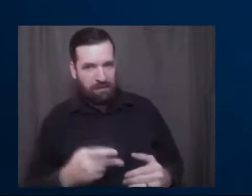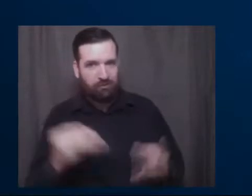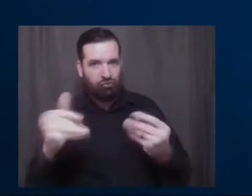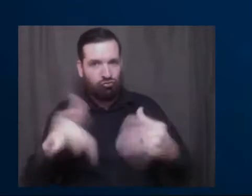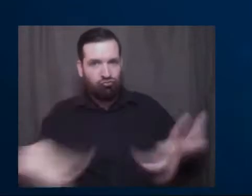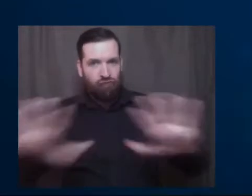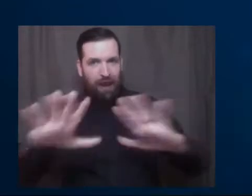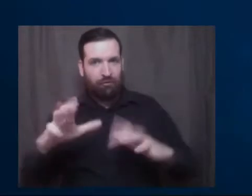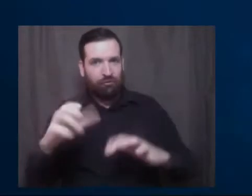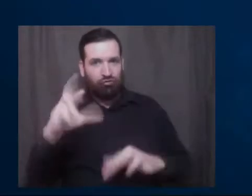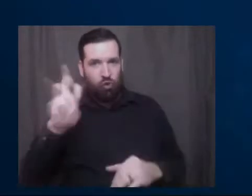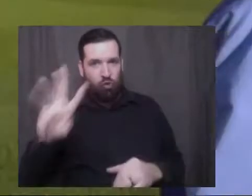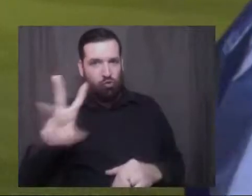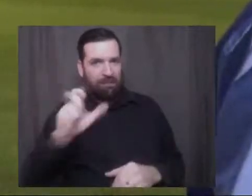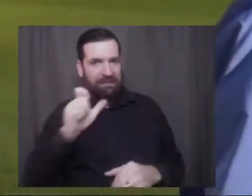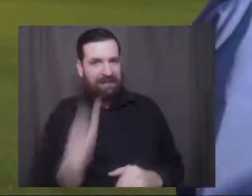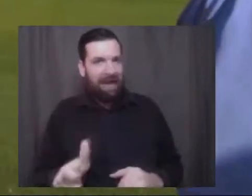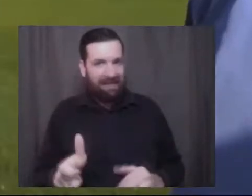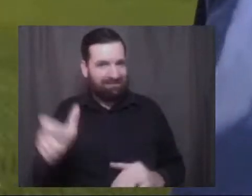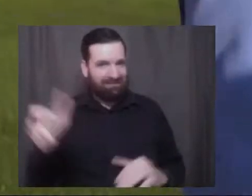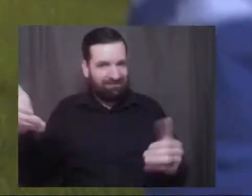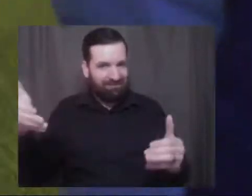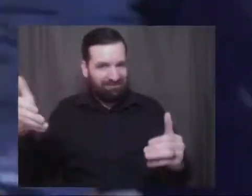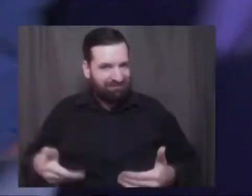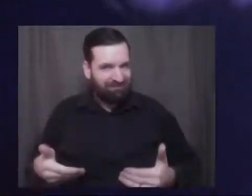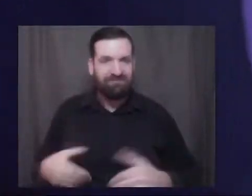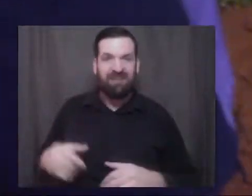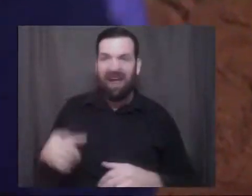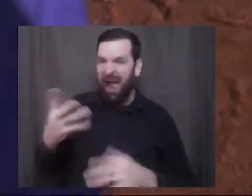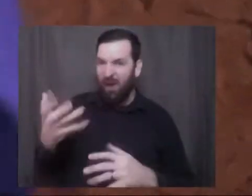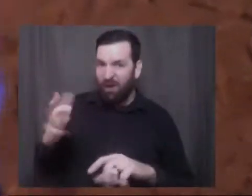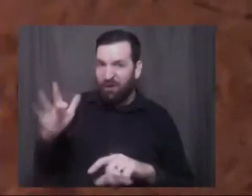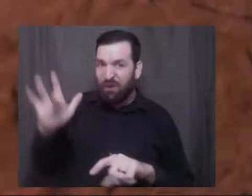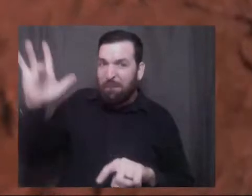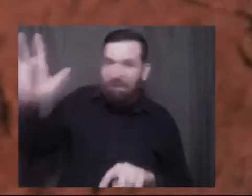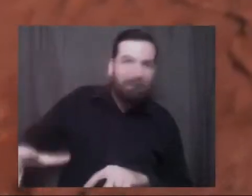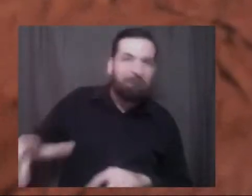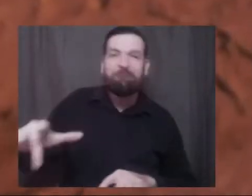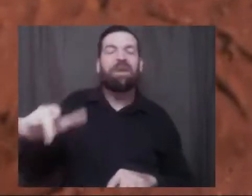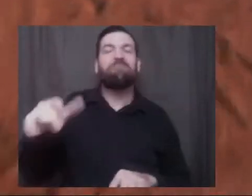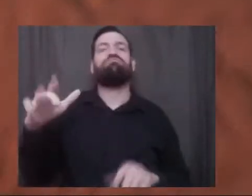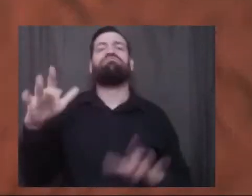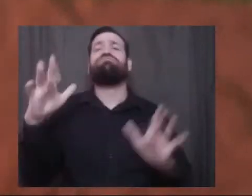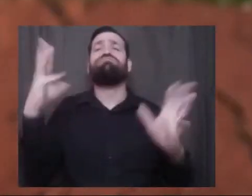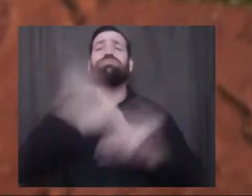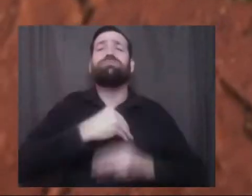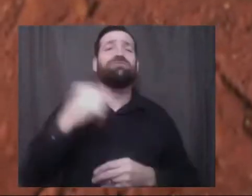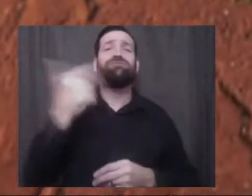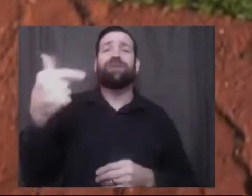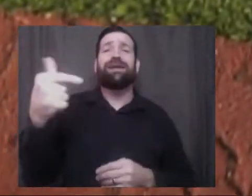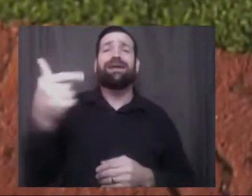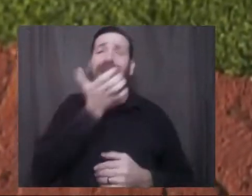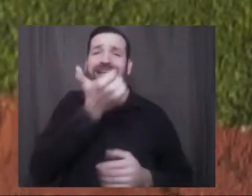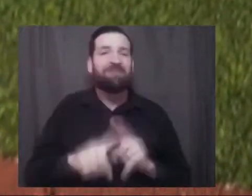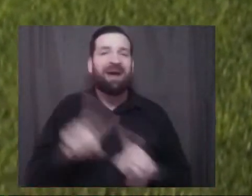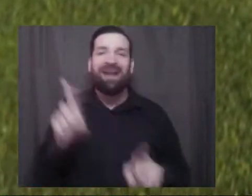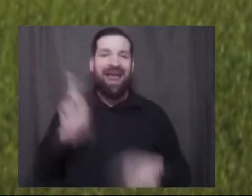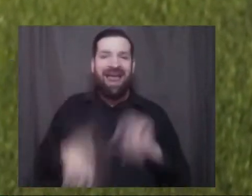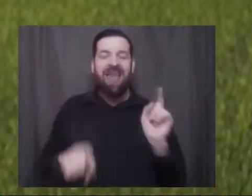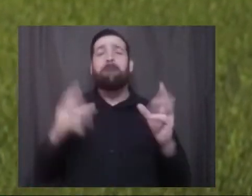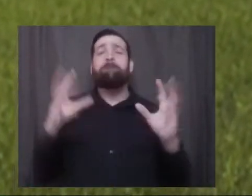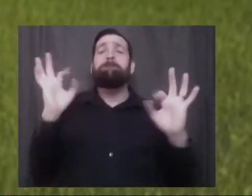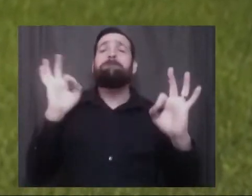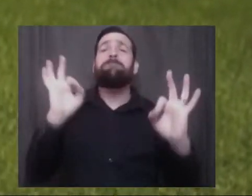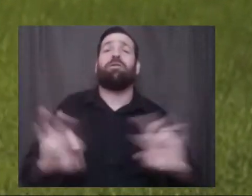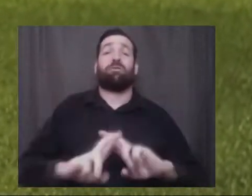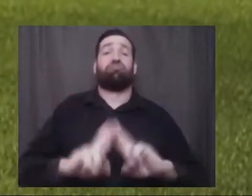very tempting. I'm wanting to put my foot right onto that beautiful green grass right here, but I can't do it. So it's perfect. It's ready